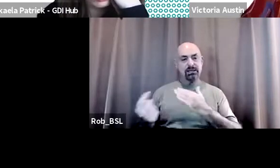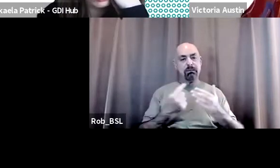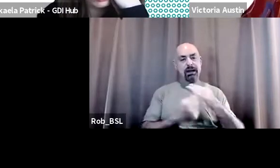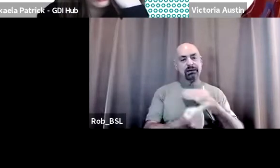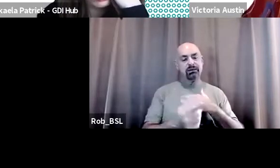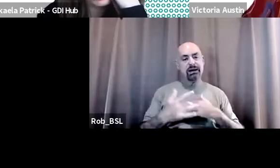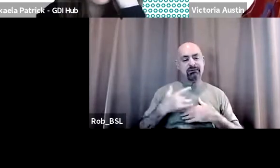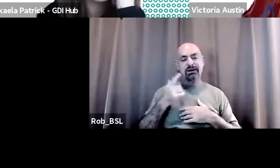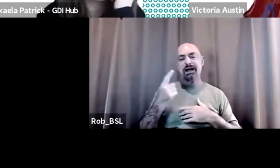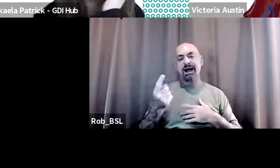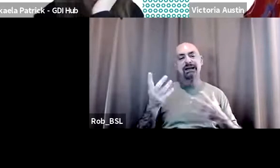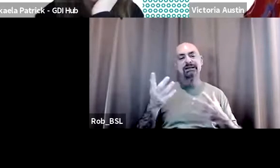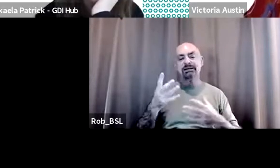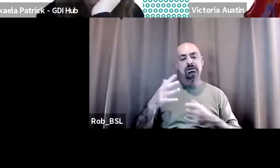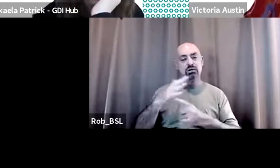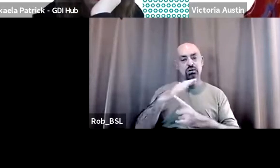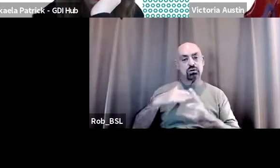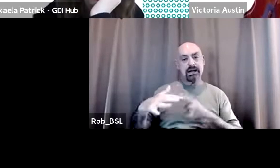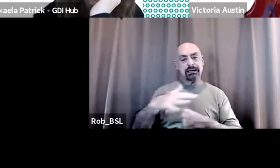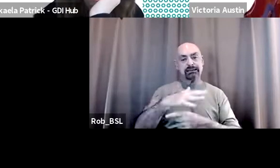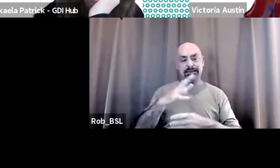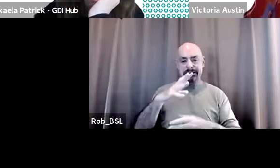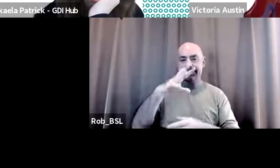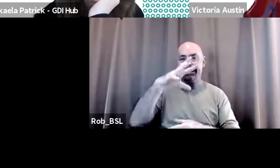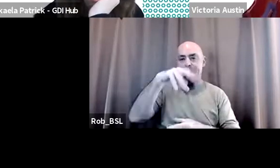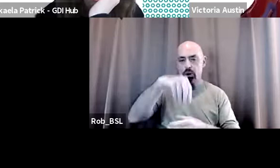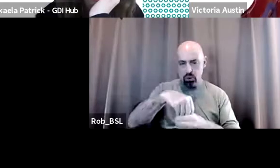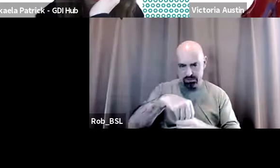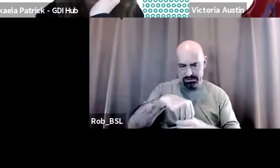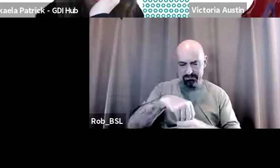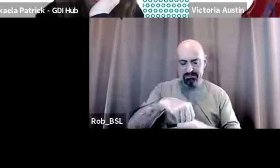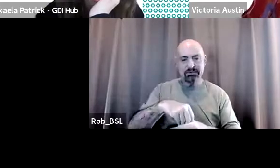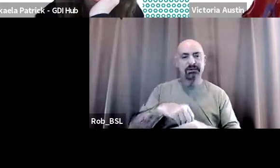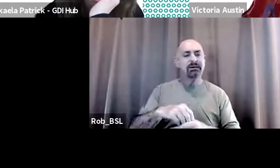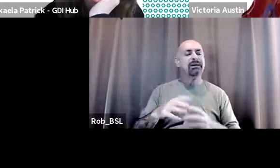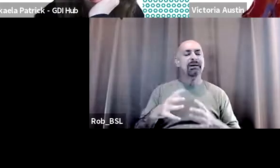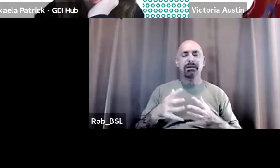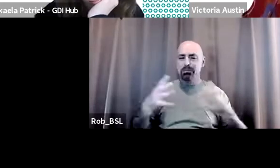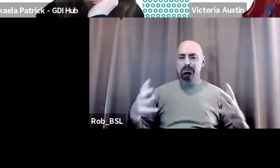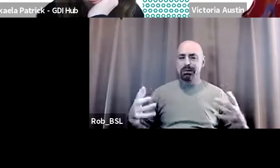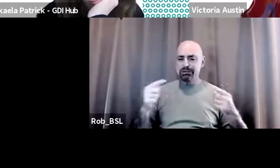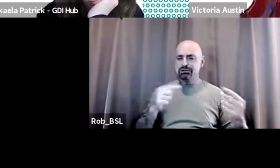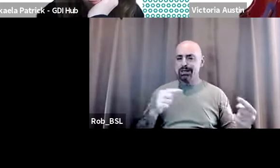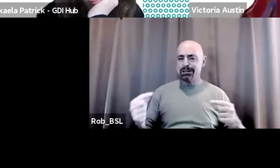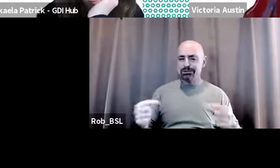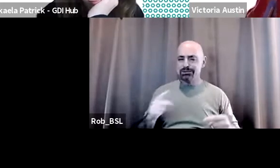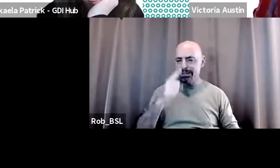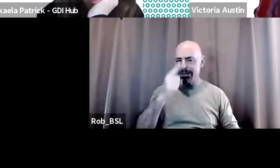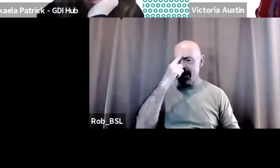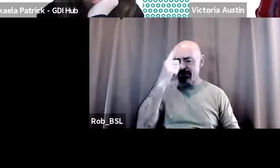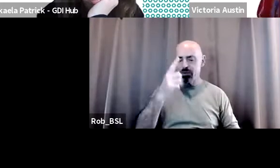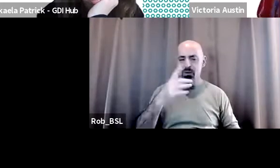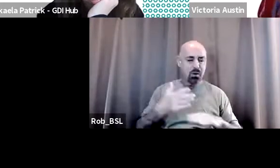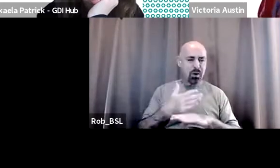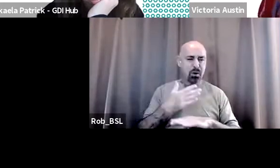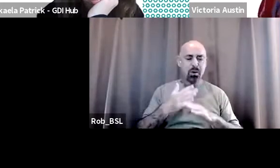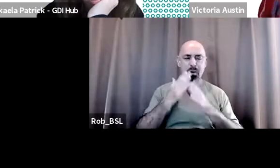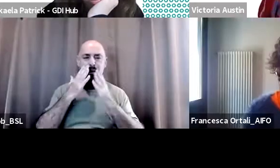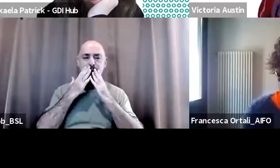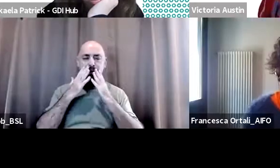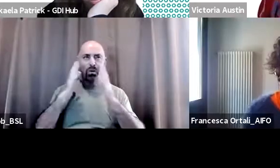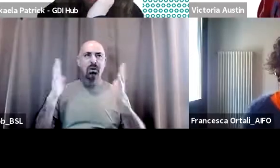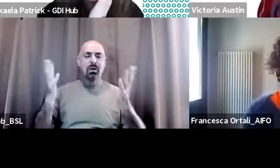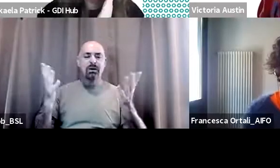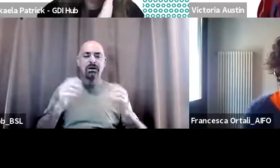inclusive society. Very challenging, you can imagine. We are working in an